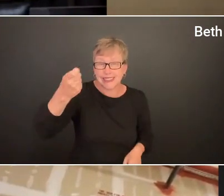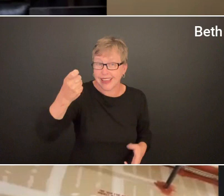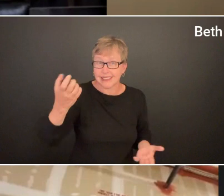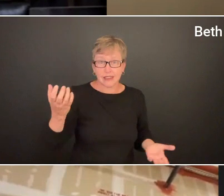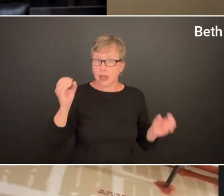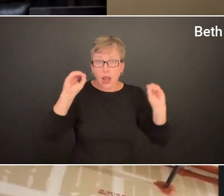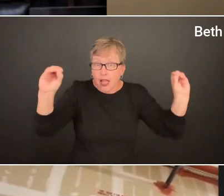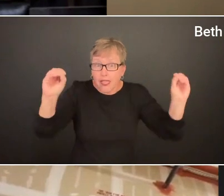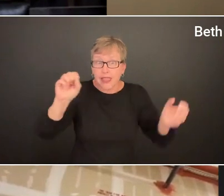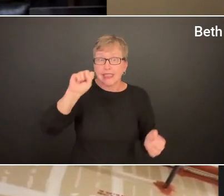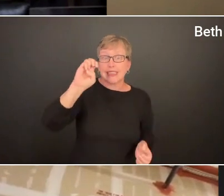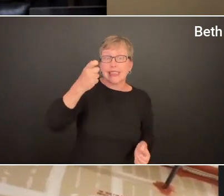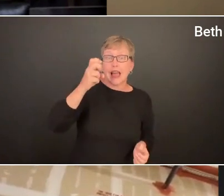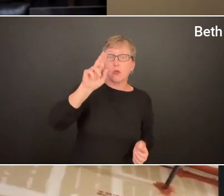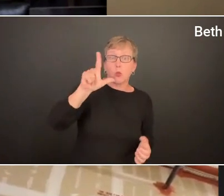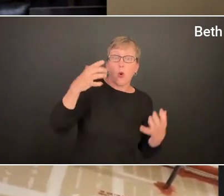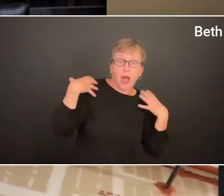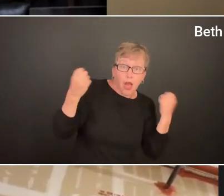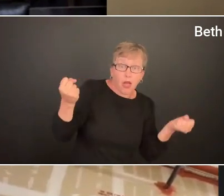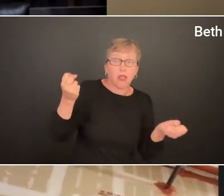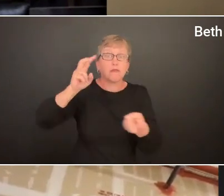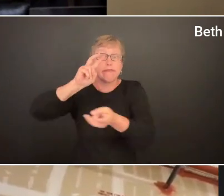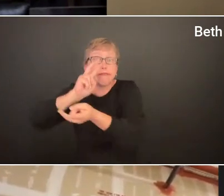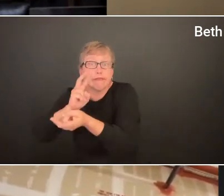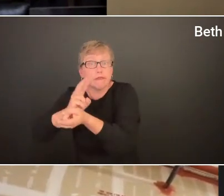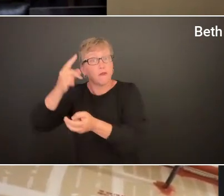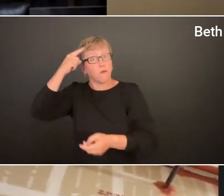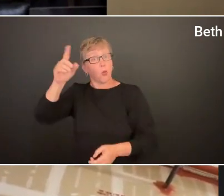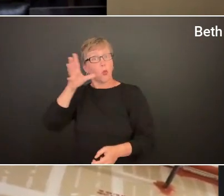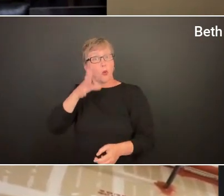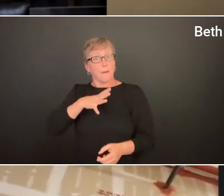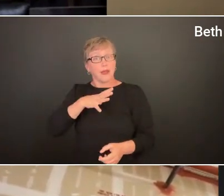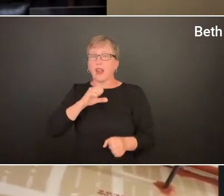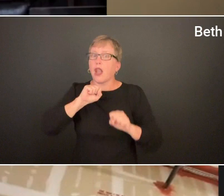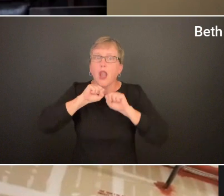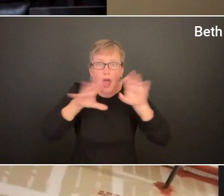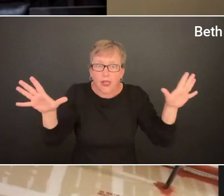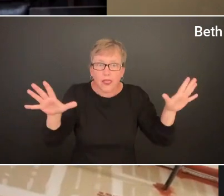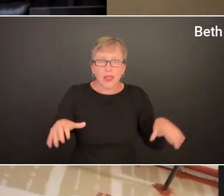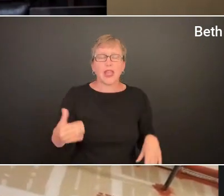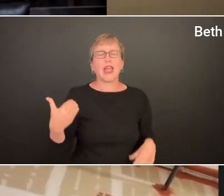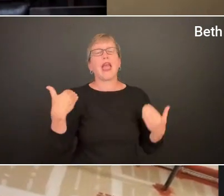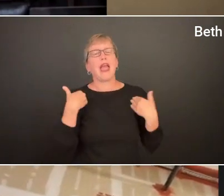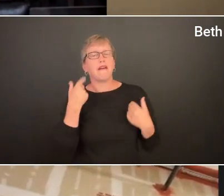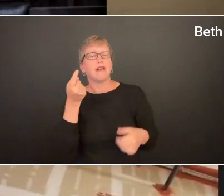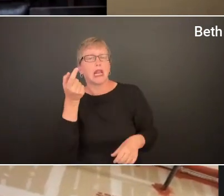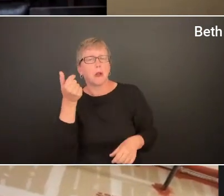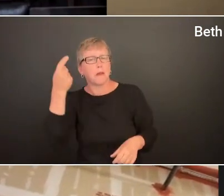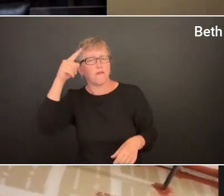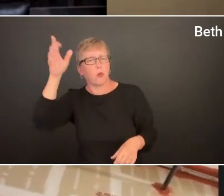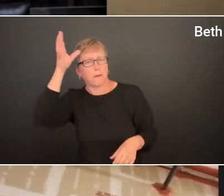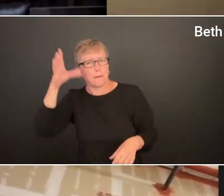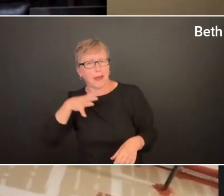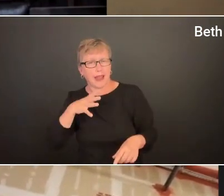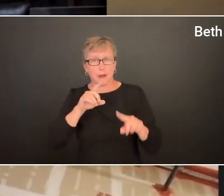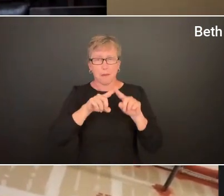thing about sexual health or intercourse or anything like that pertaining to